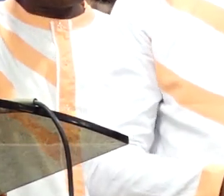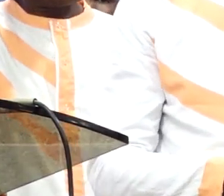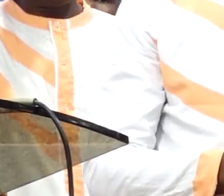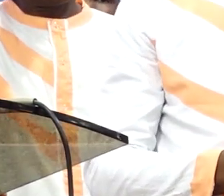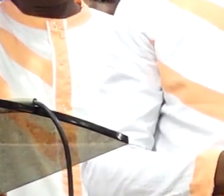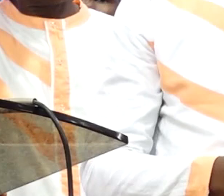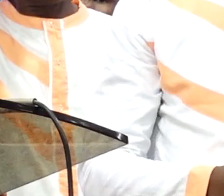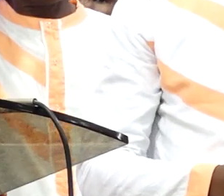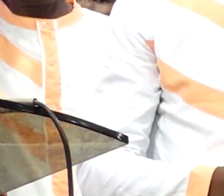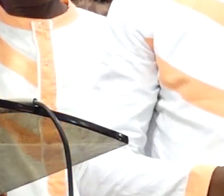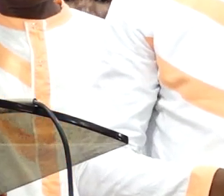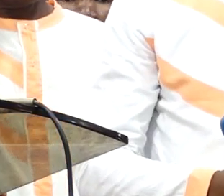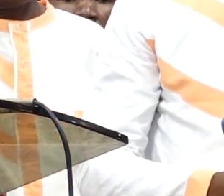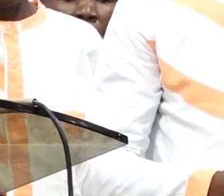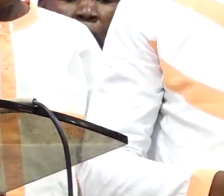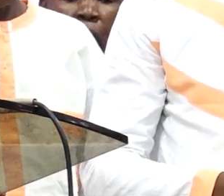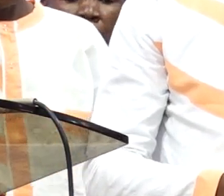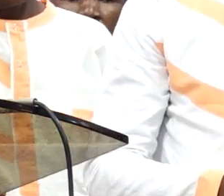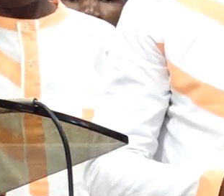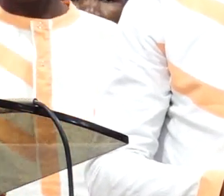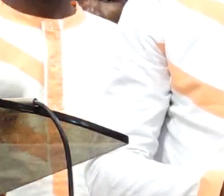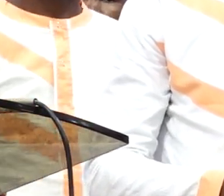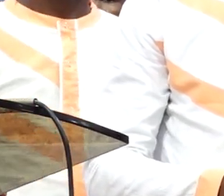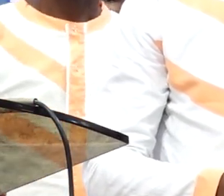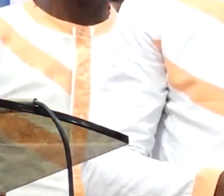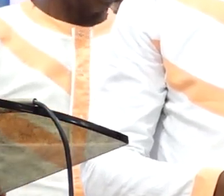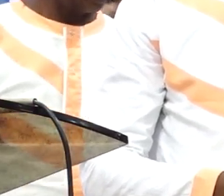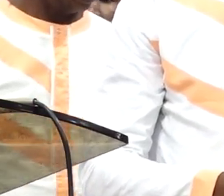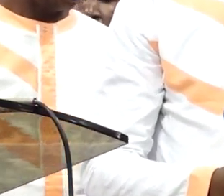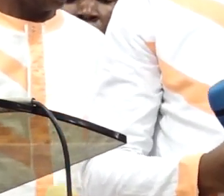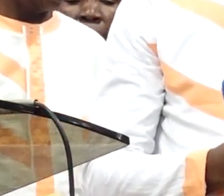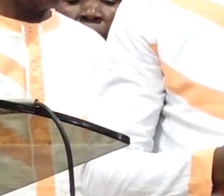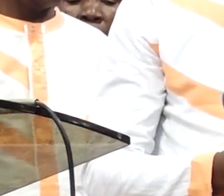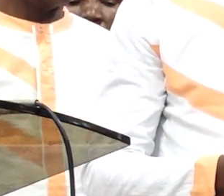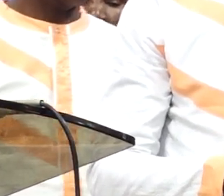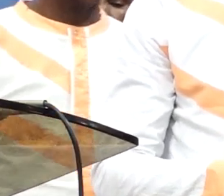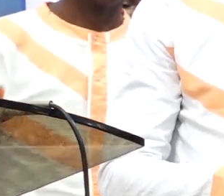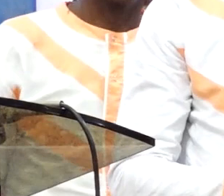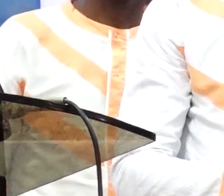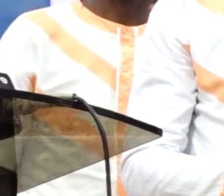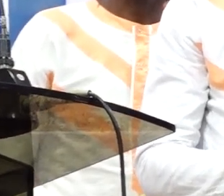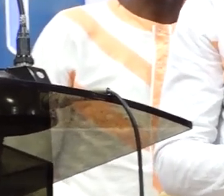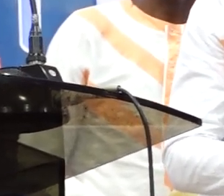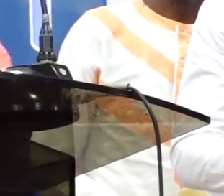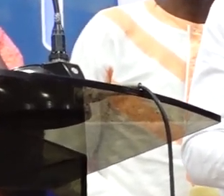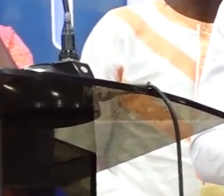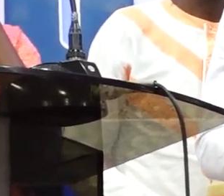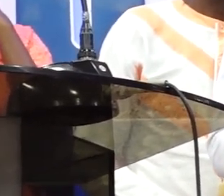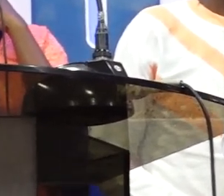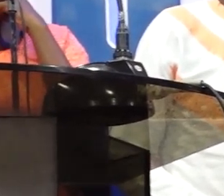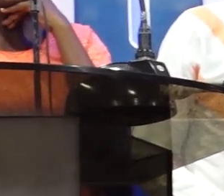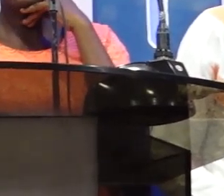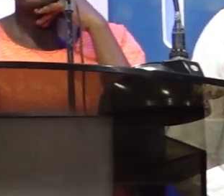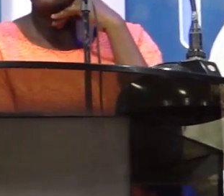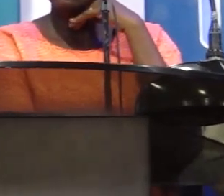your heart. Ule hapa ulie nje. You is here and outside there. Dhambi hii hata vitoto viko humu leo. Even young kids today. Vimeanza nondo